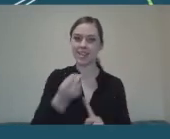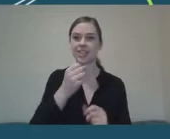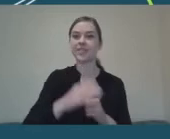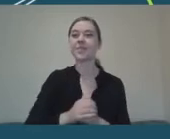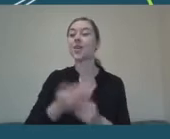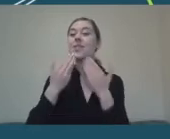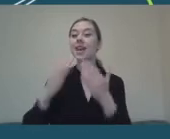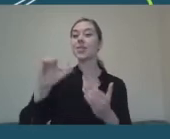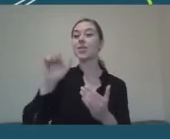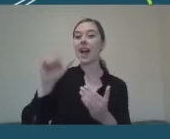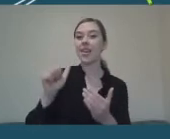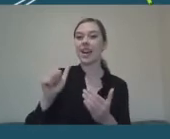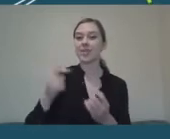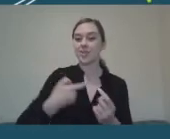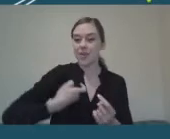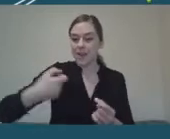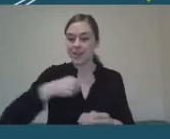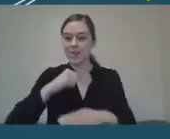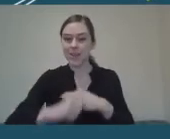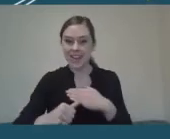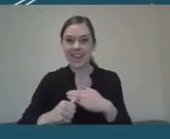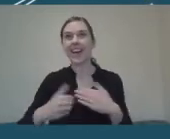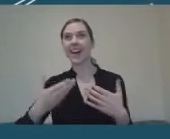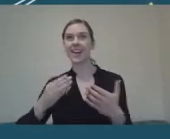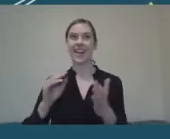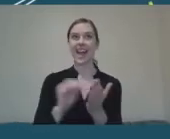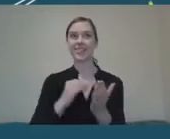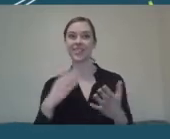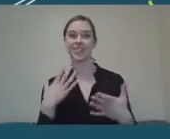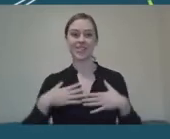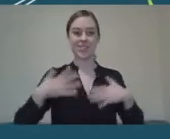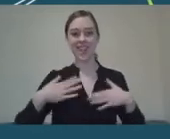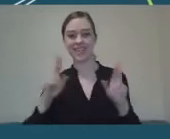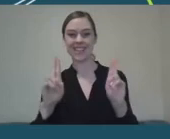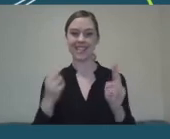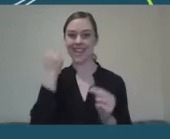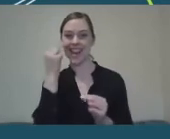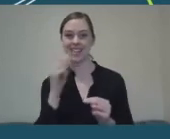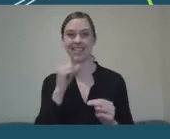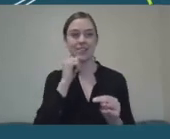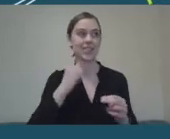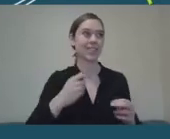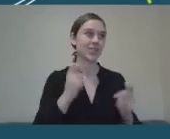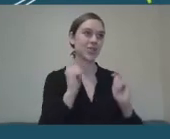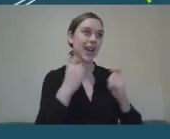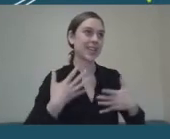house and getting into a dress and not wearing tracksuit bottoms or a swimsuit or any training gear. It made me